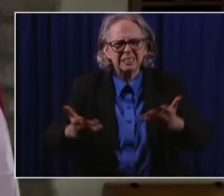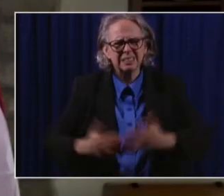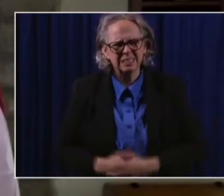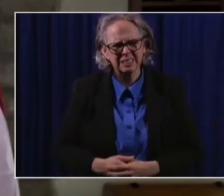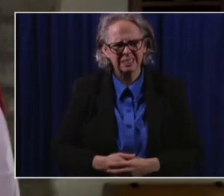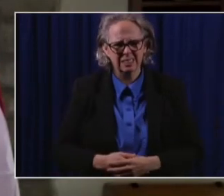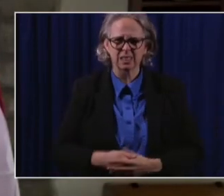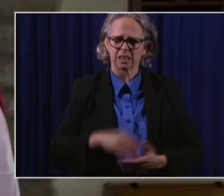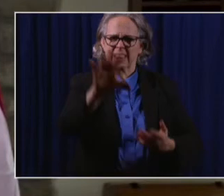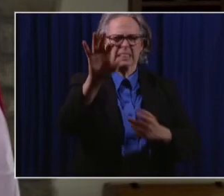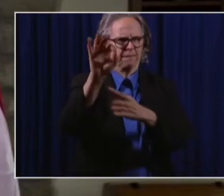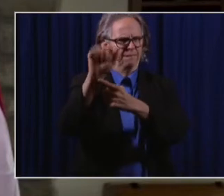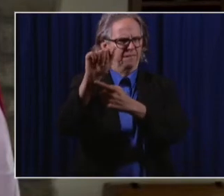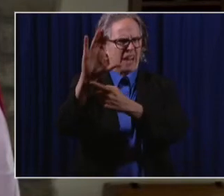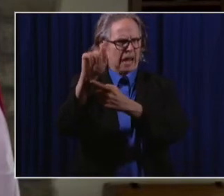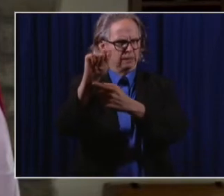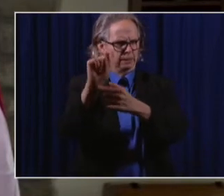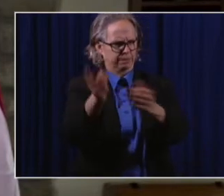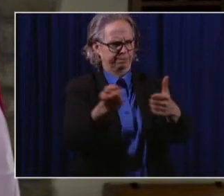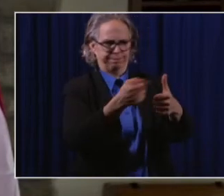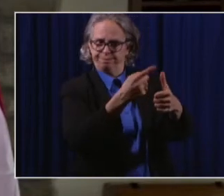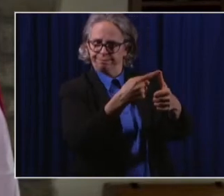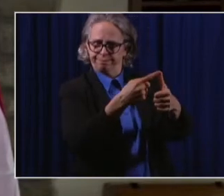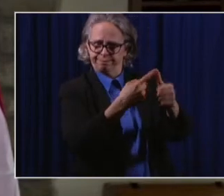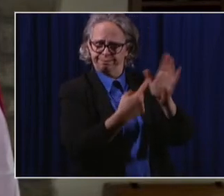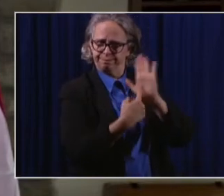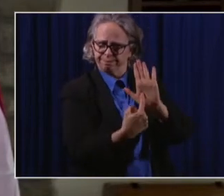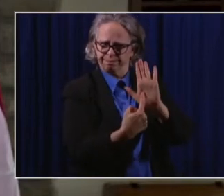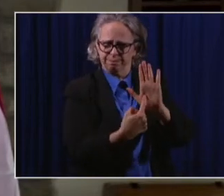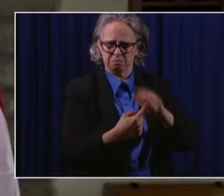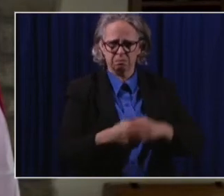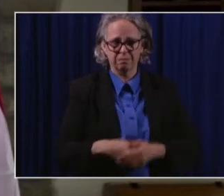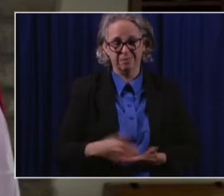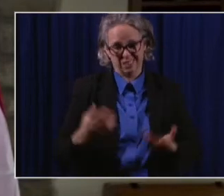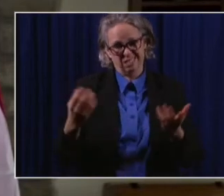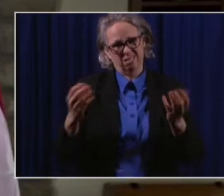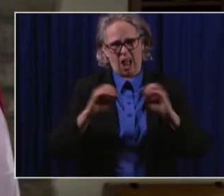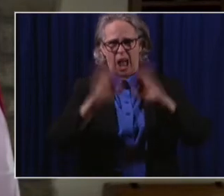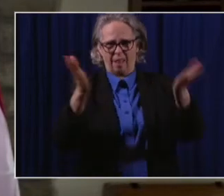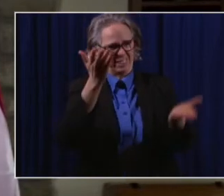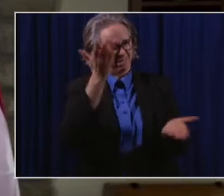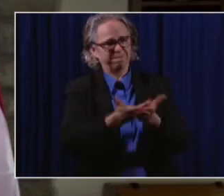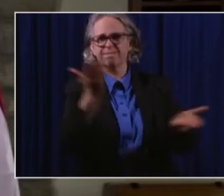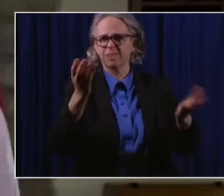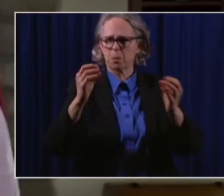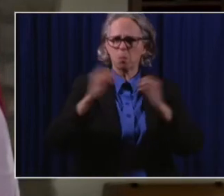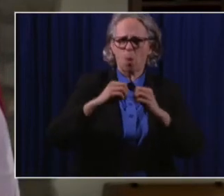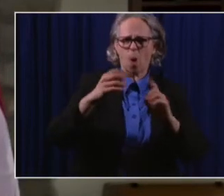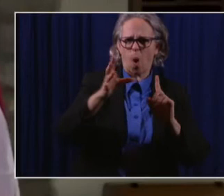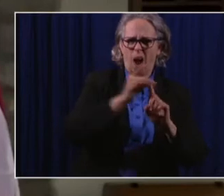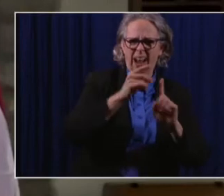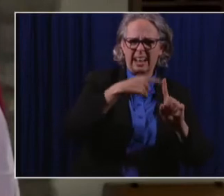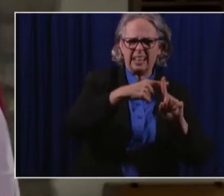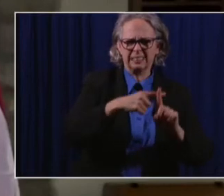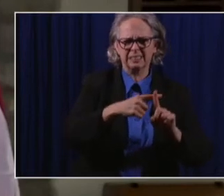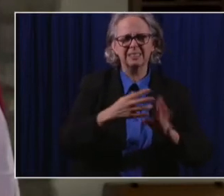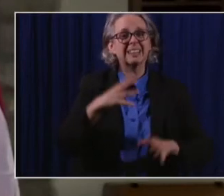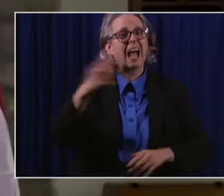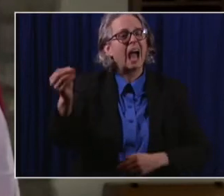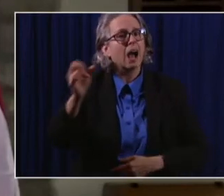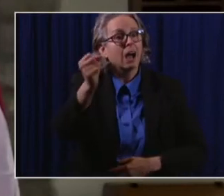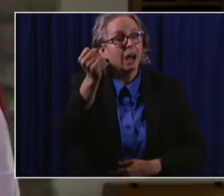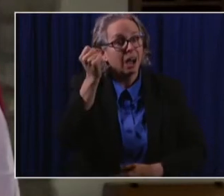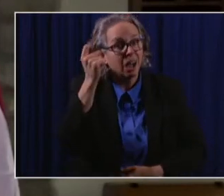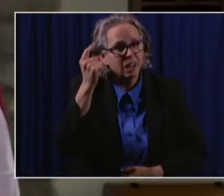to the increased cases, we're seeing more people get sick enough to be hospitalized. Hospitalization, of course, is a